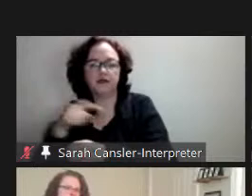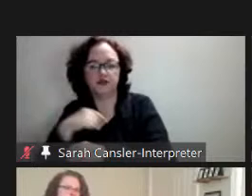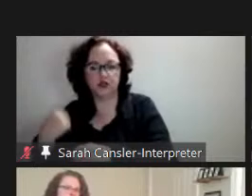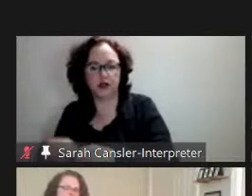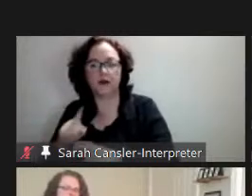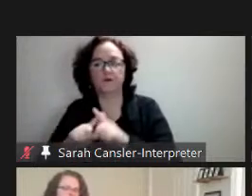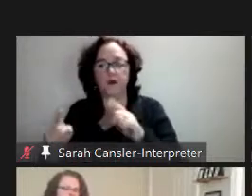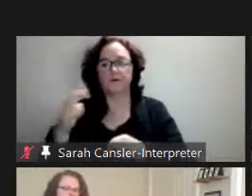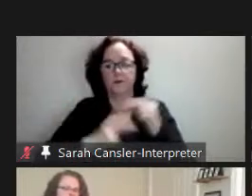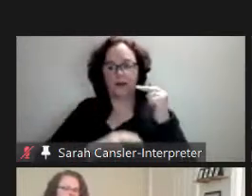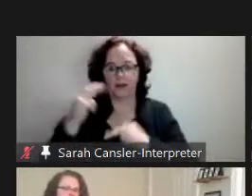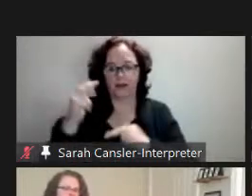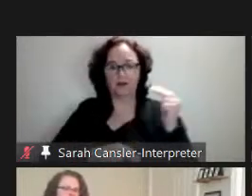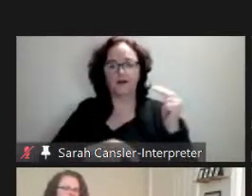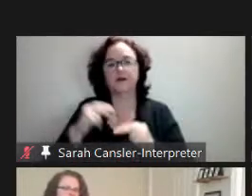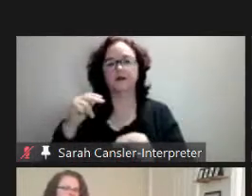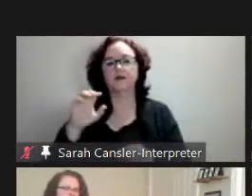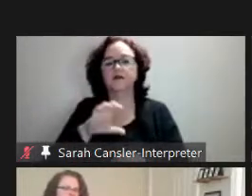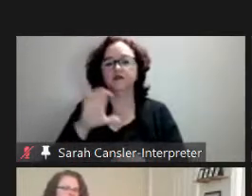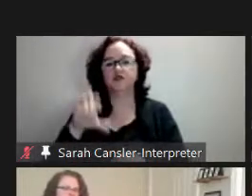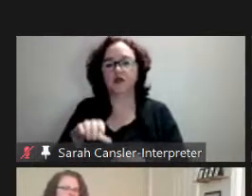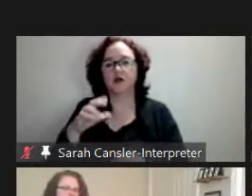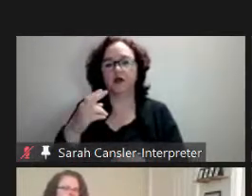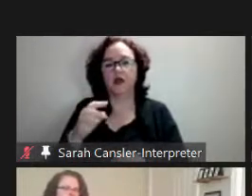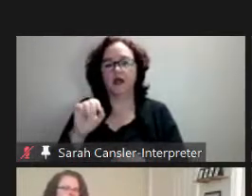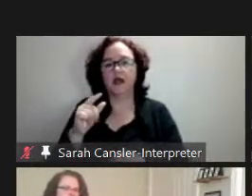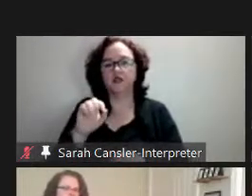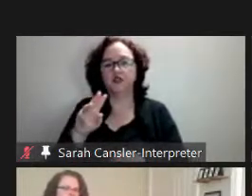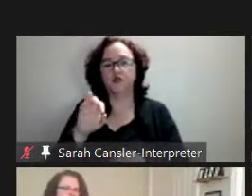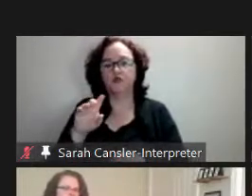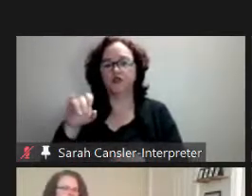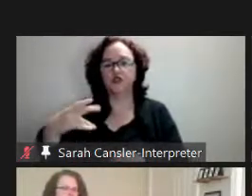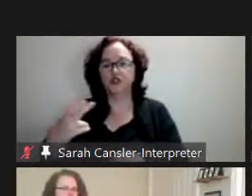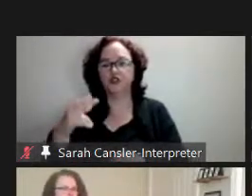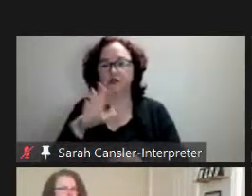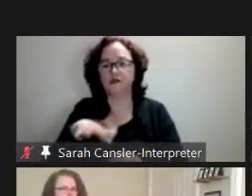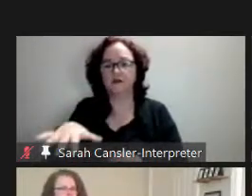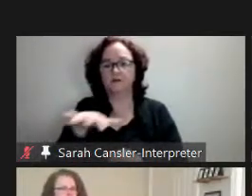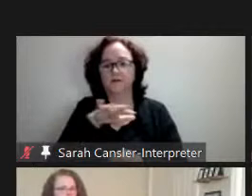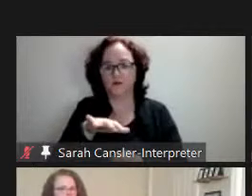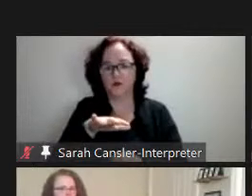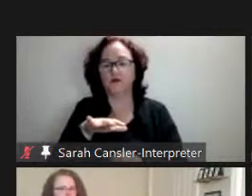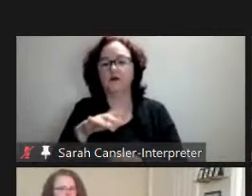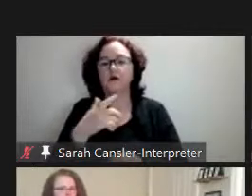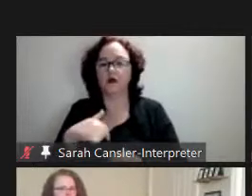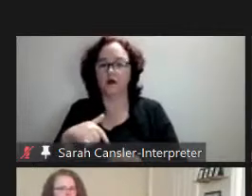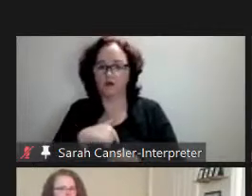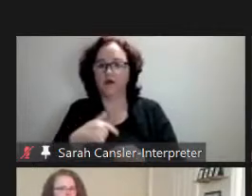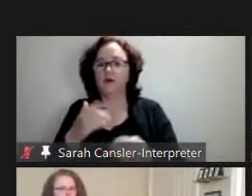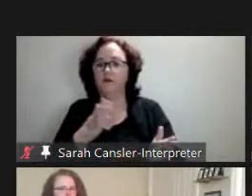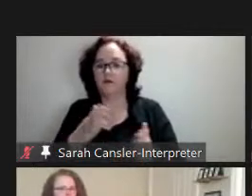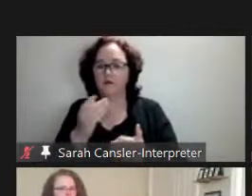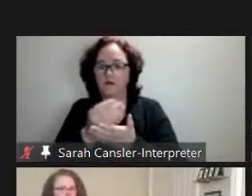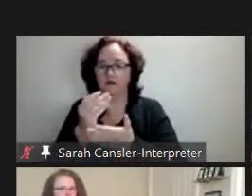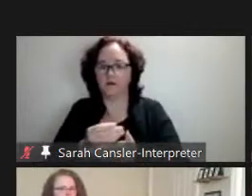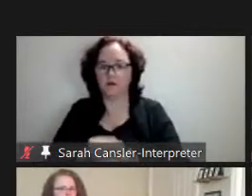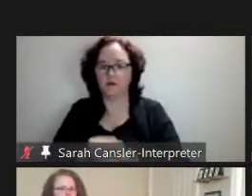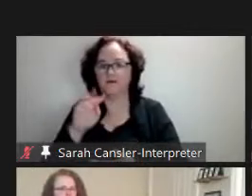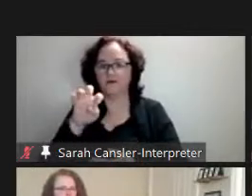a base quantity of 400 cars, plus we have options to buy like an